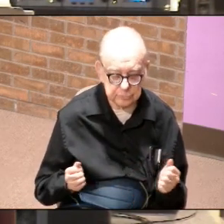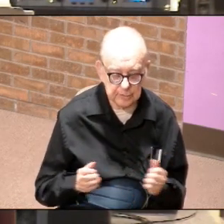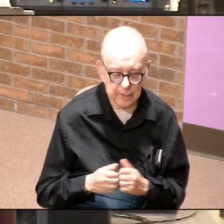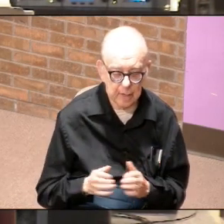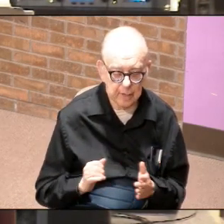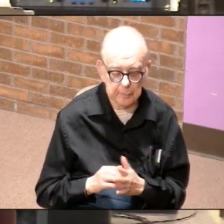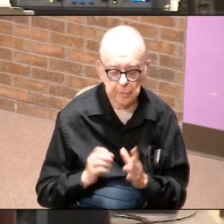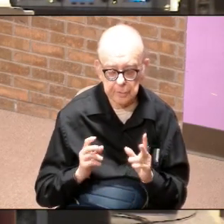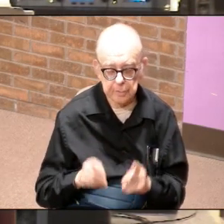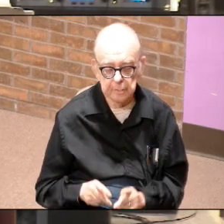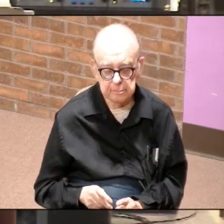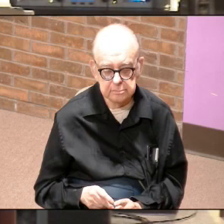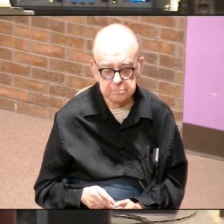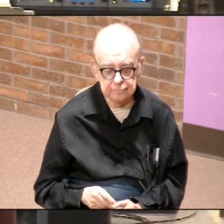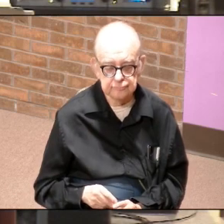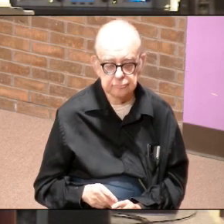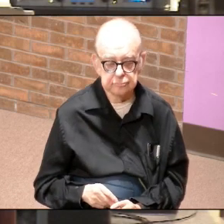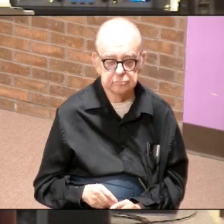them.